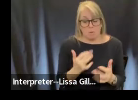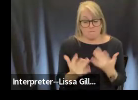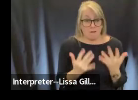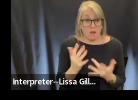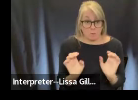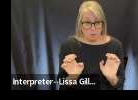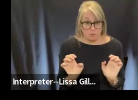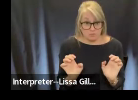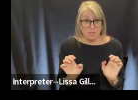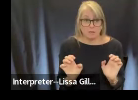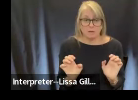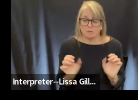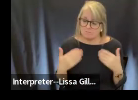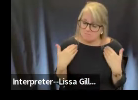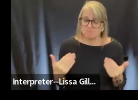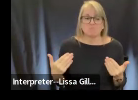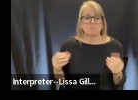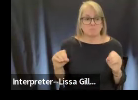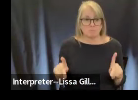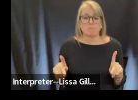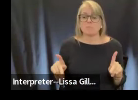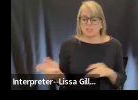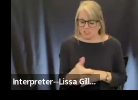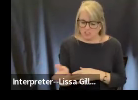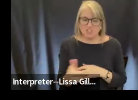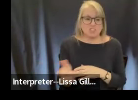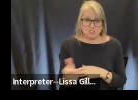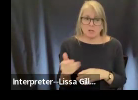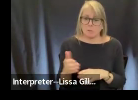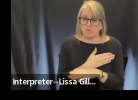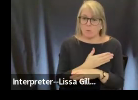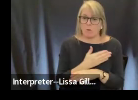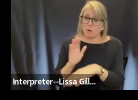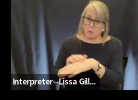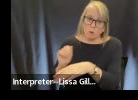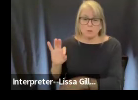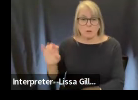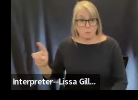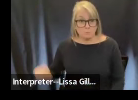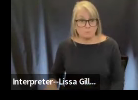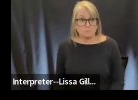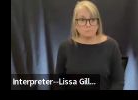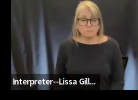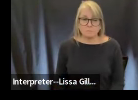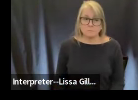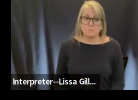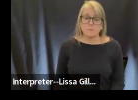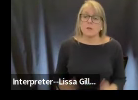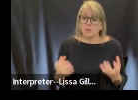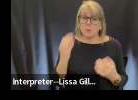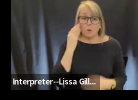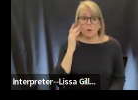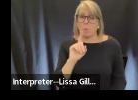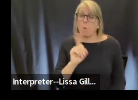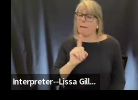want to take the opportunity to try to address before having to abandon it and call 911. Certainly you want to know where that